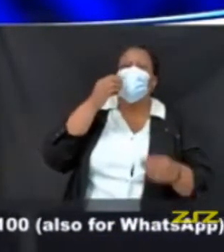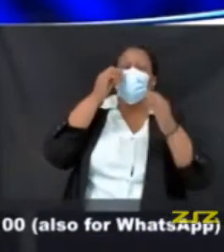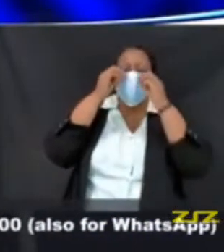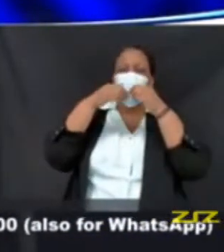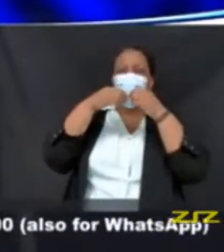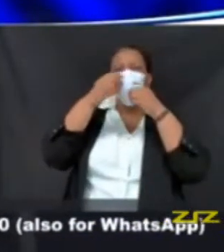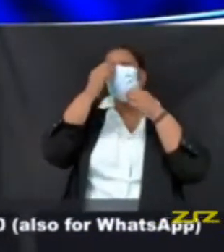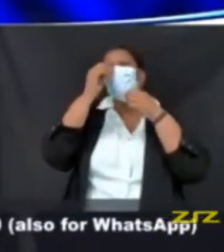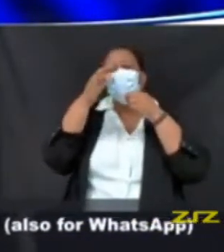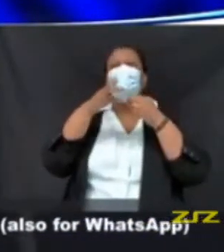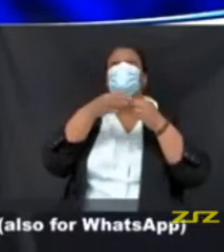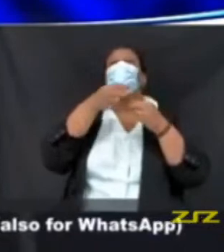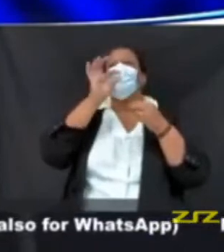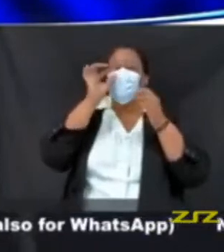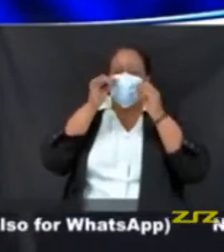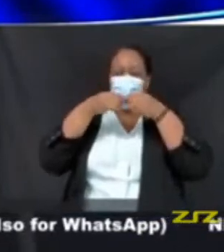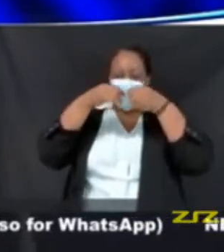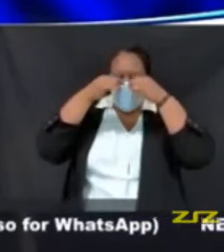hand sanitization.